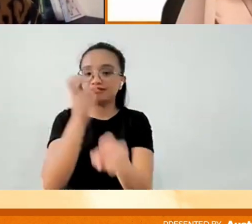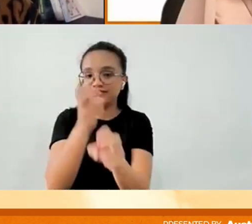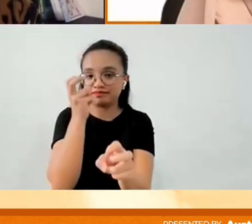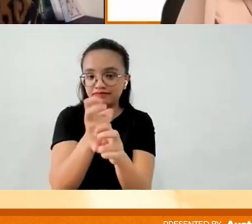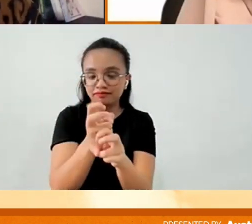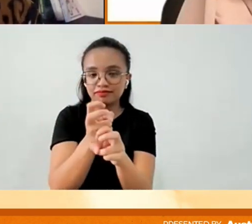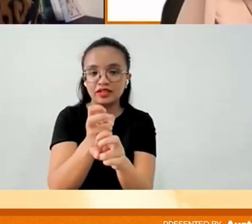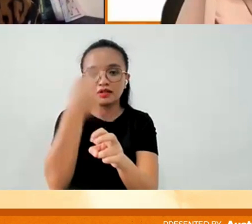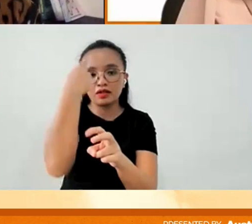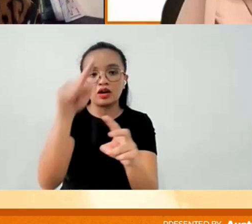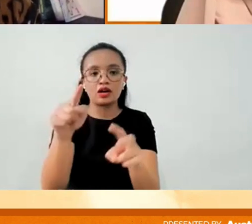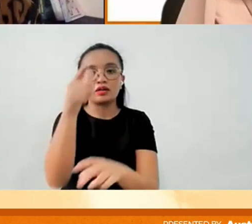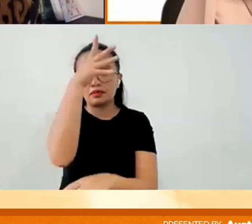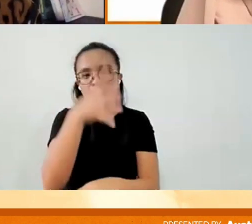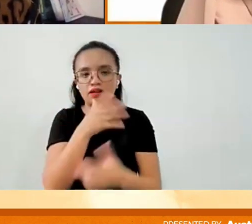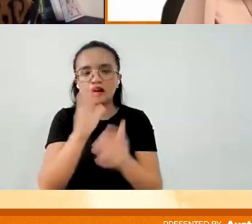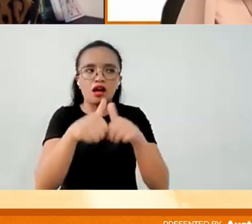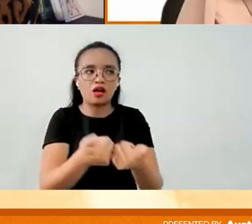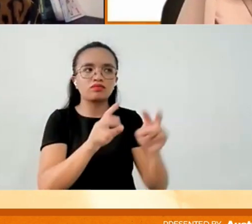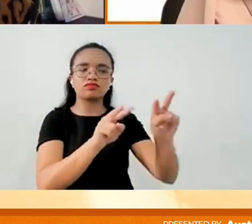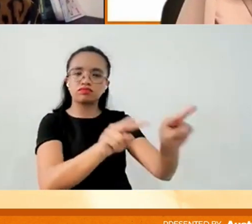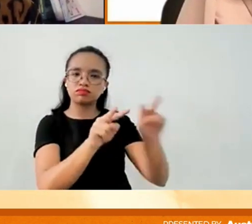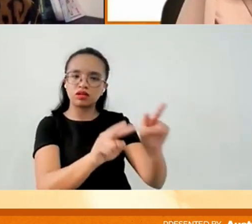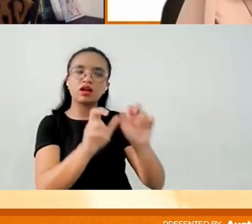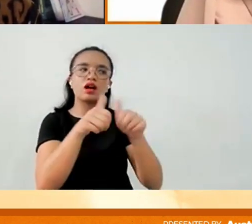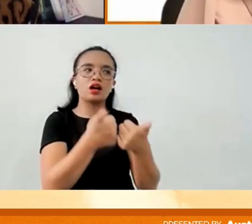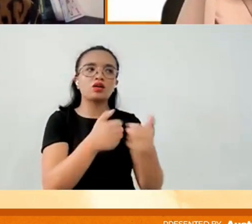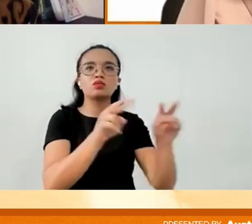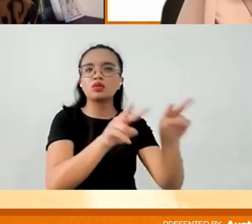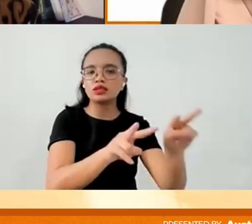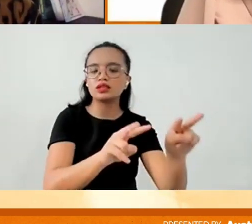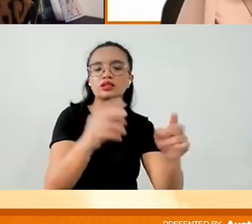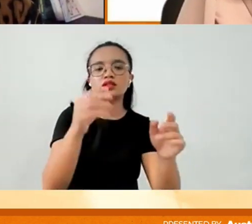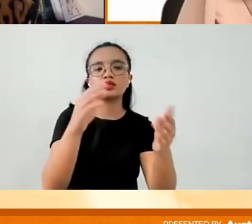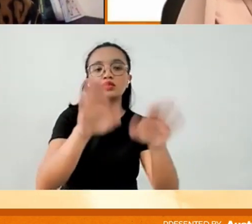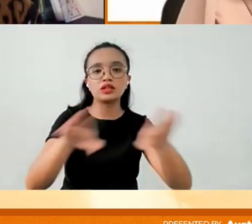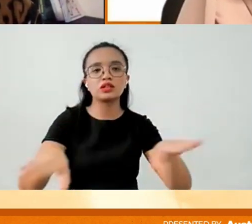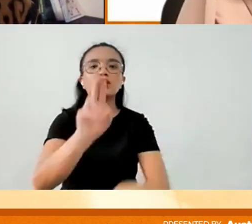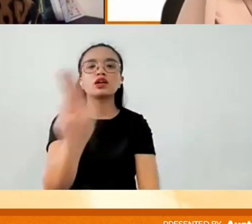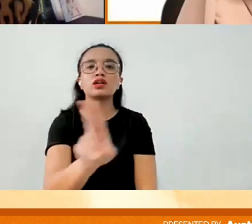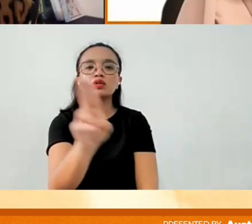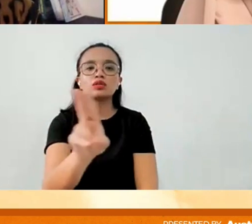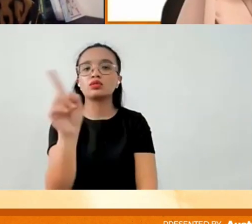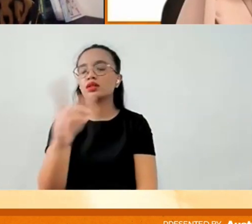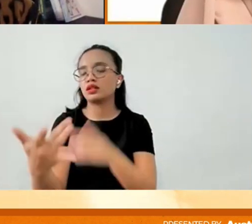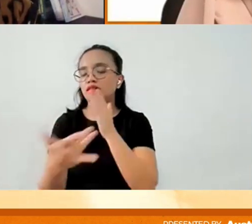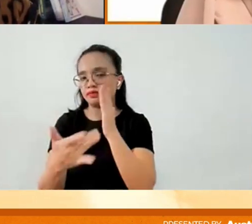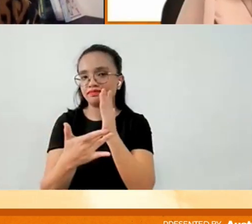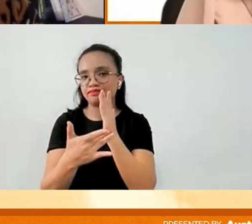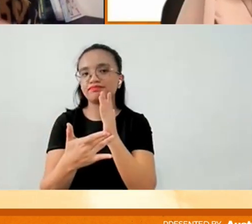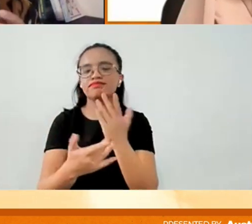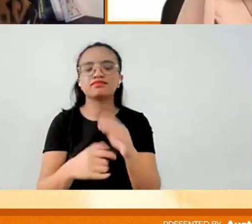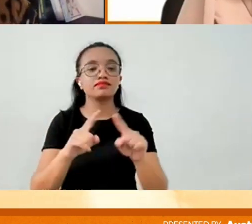for many parents how to monitor and how to supervise their children in the use of the digital technology,